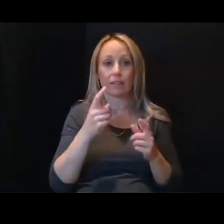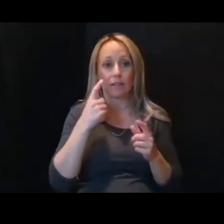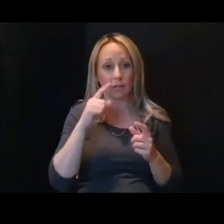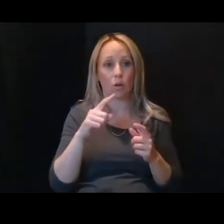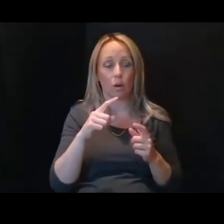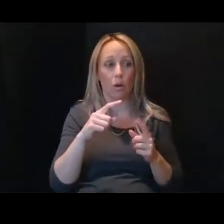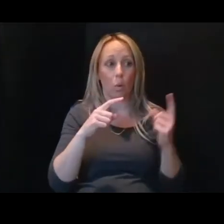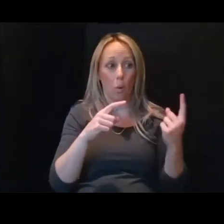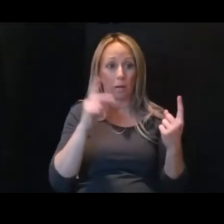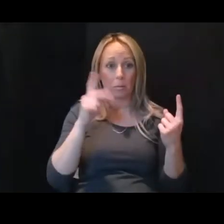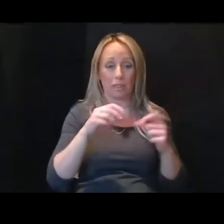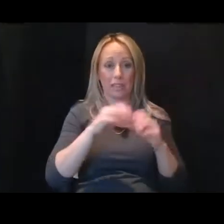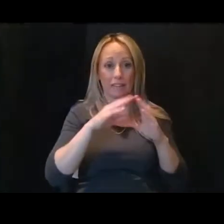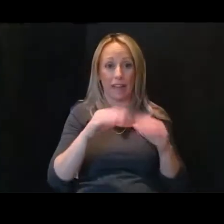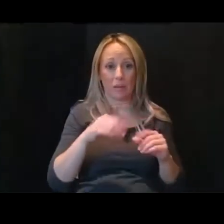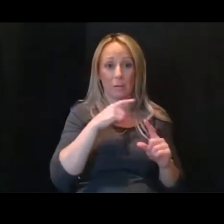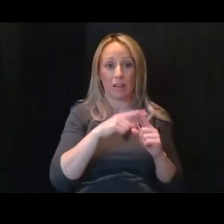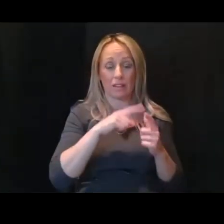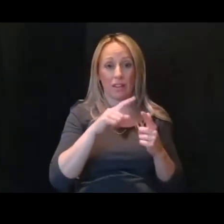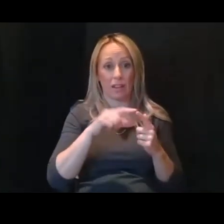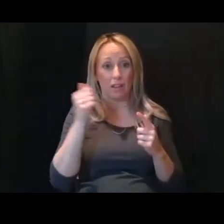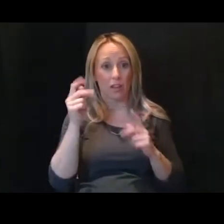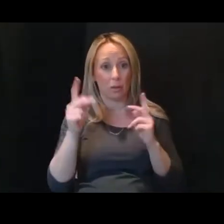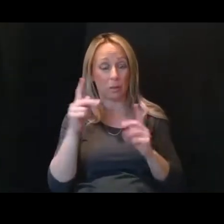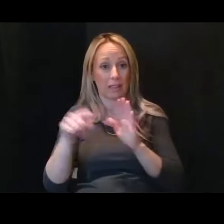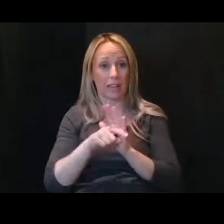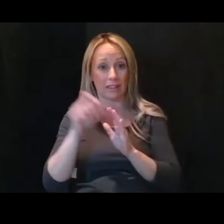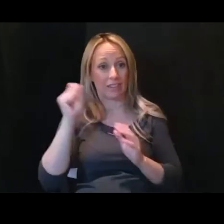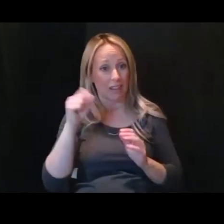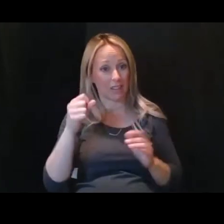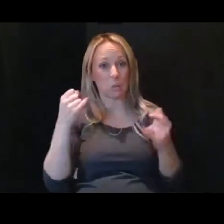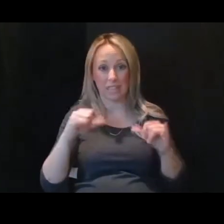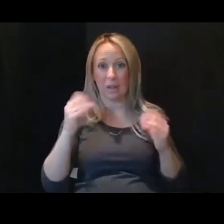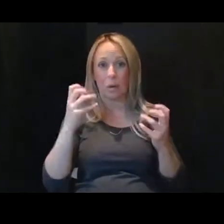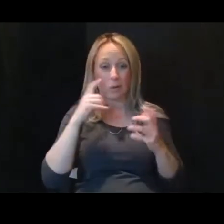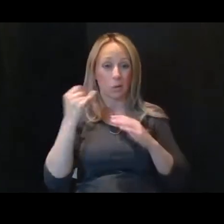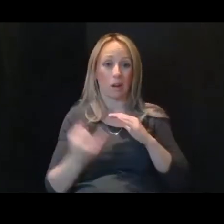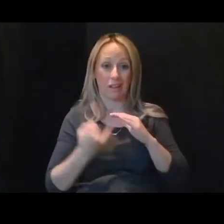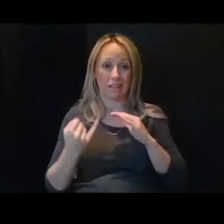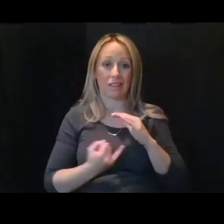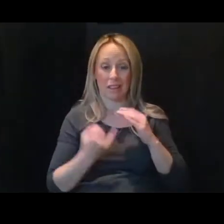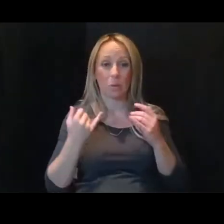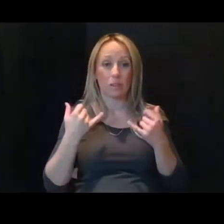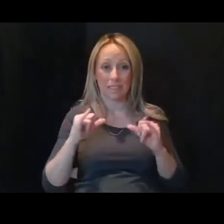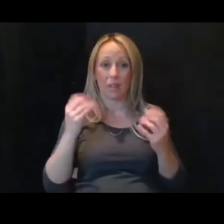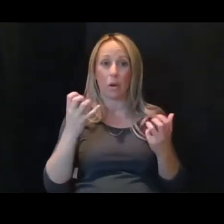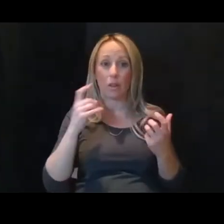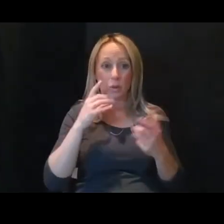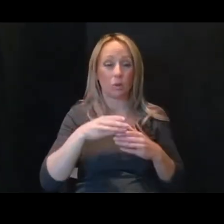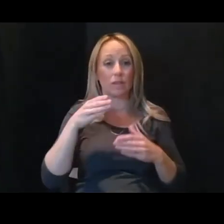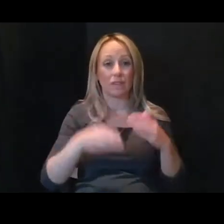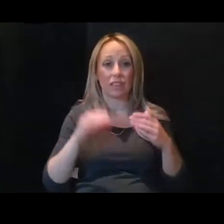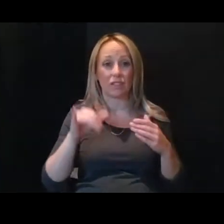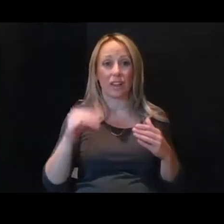positive and the others, or a couple of them, to still be negative. So yes, we still want you to isolate. We still want you to finish that